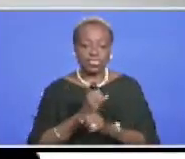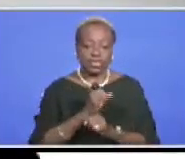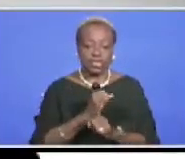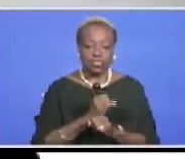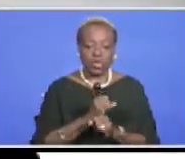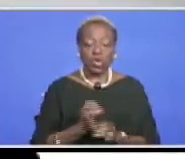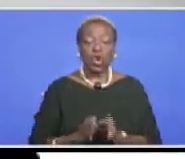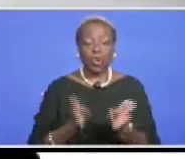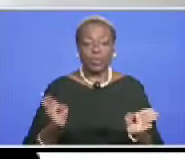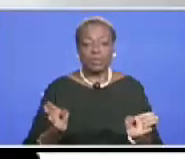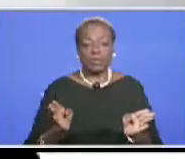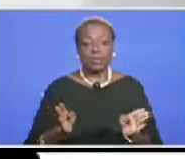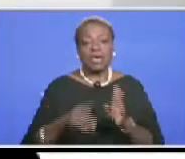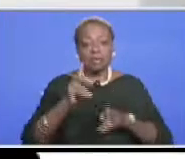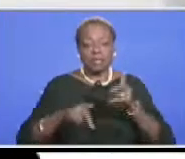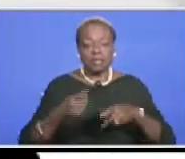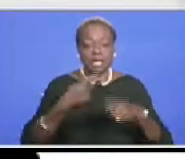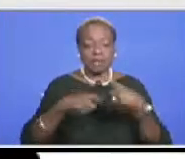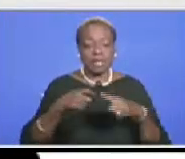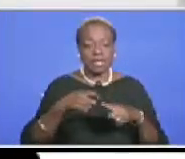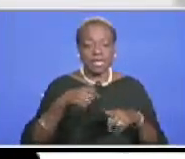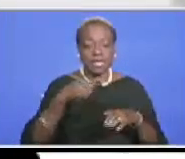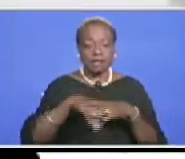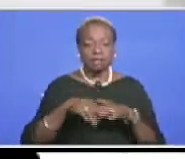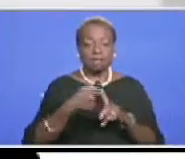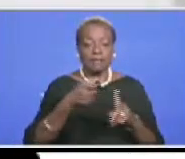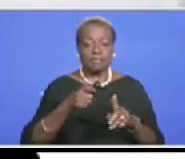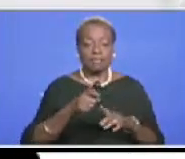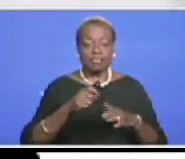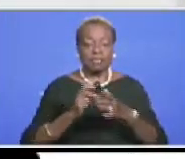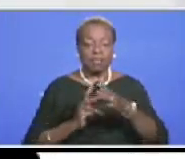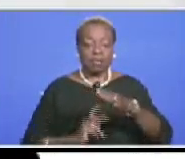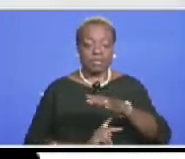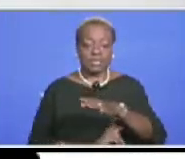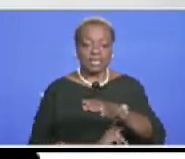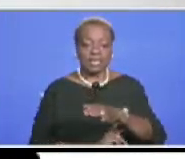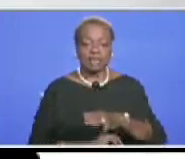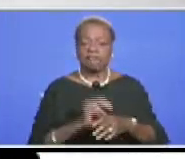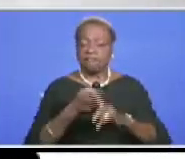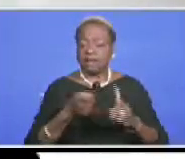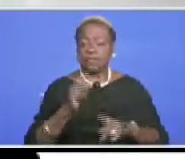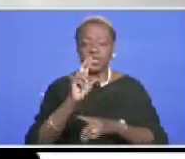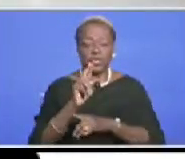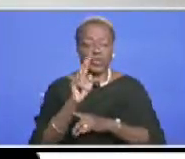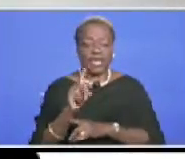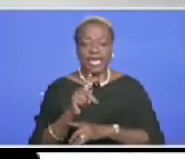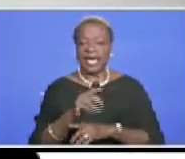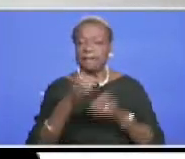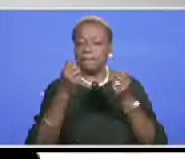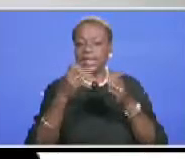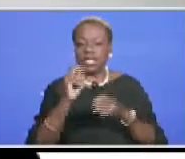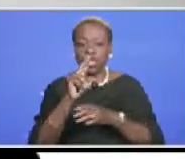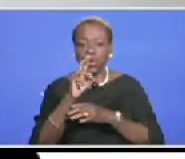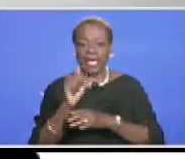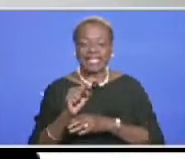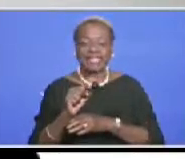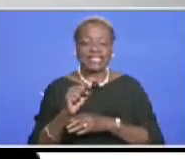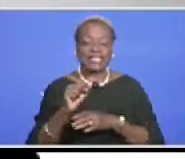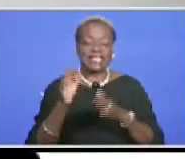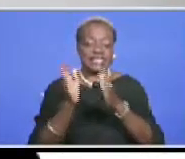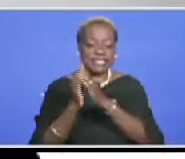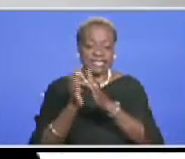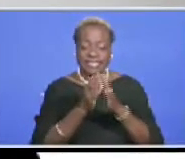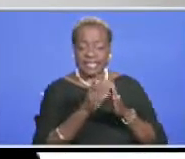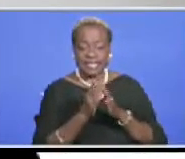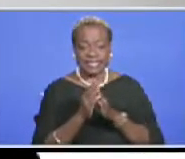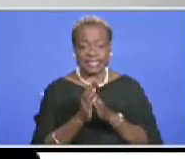the ports, and as well as the airport, where we have direct flights to the UK and to many large US cities. So we knew it was only a matter of time before the virus